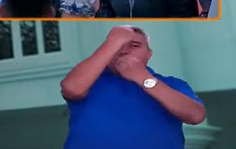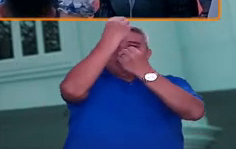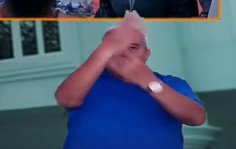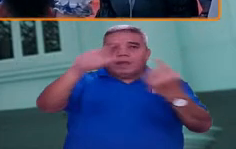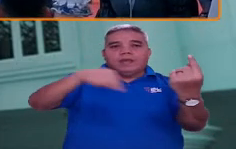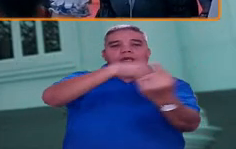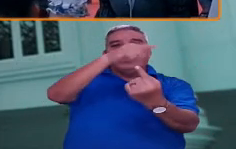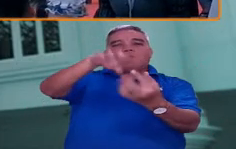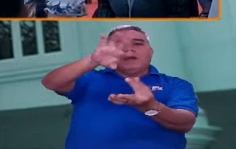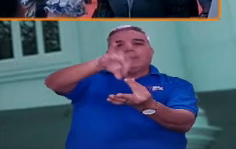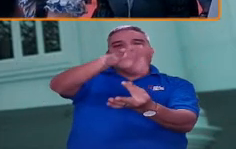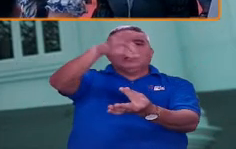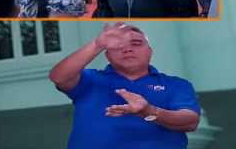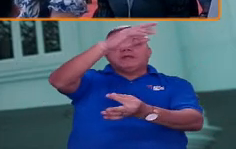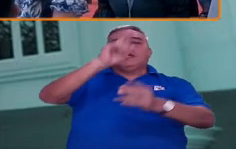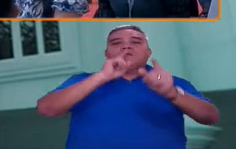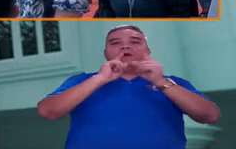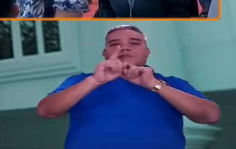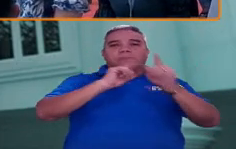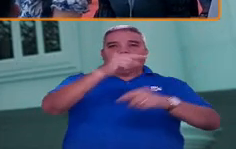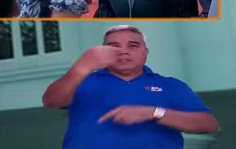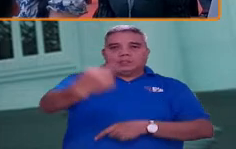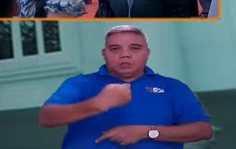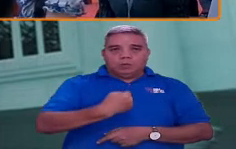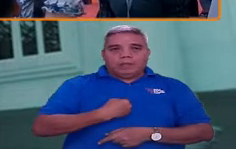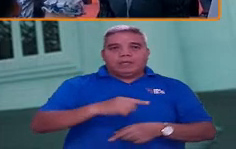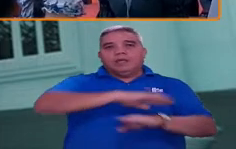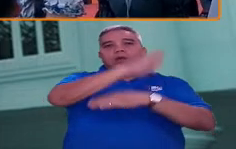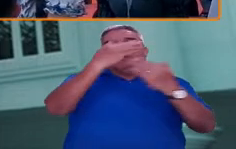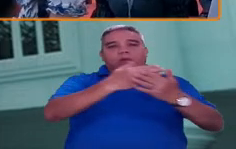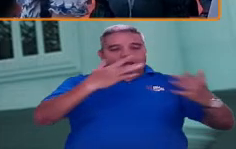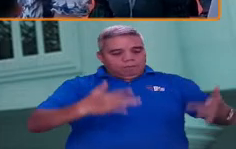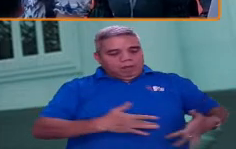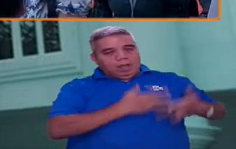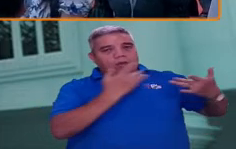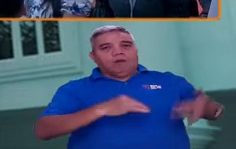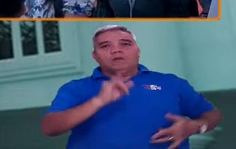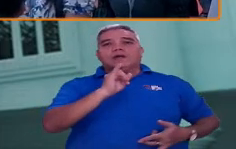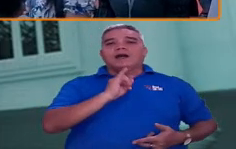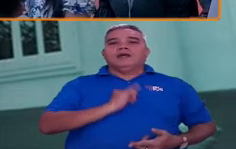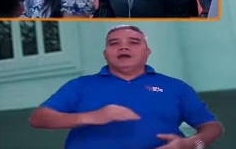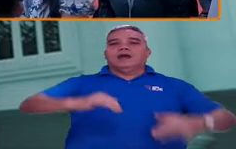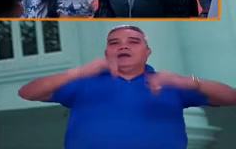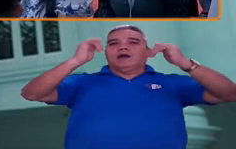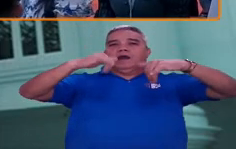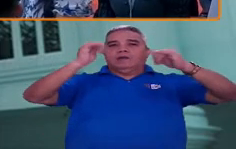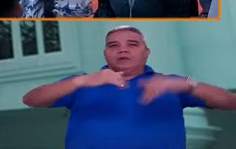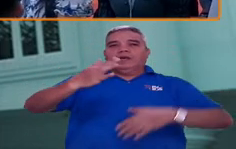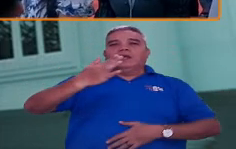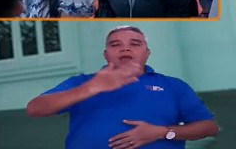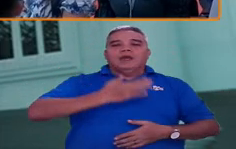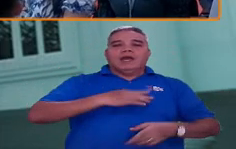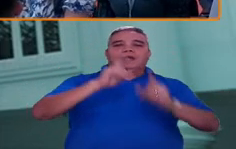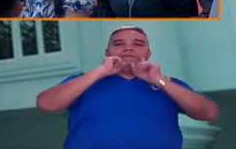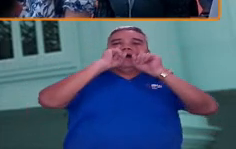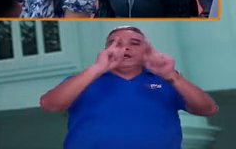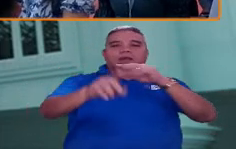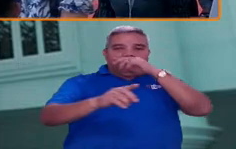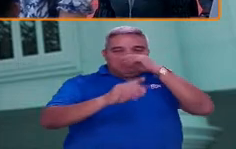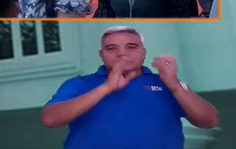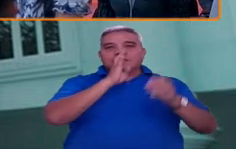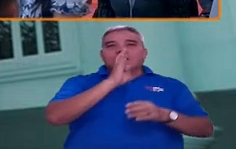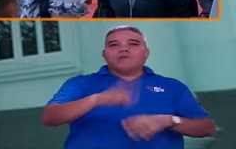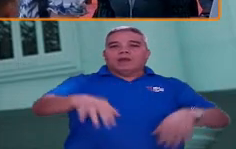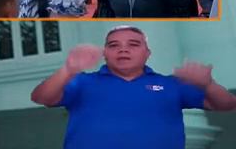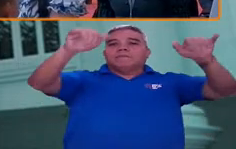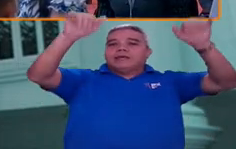you and obey. When your spirit speaks to me, with my whole heart I agree. And